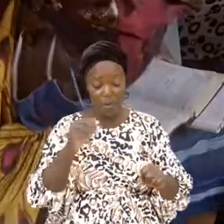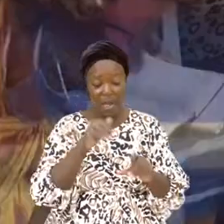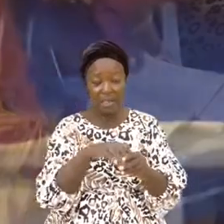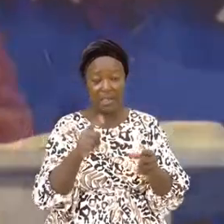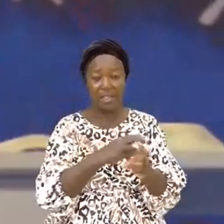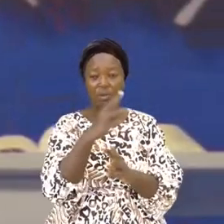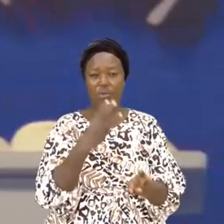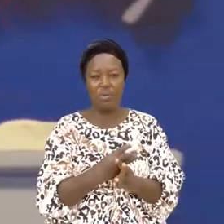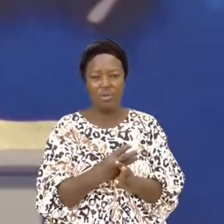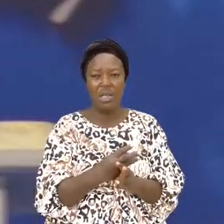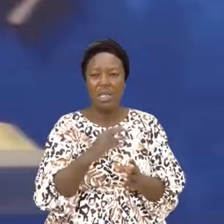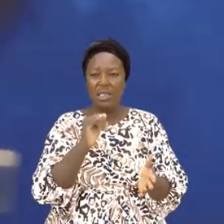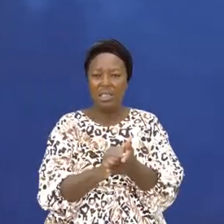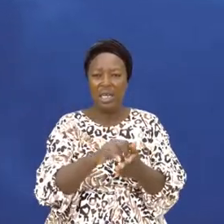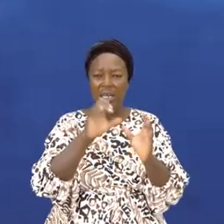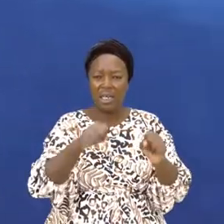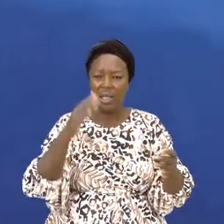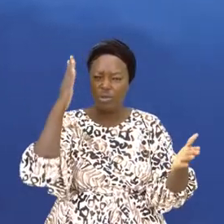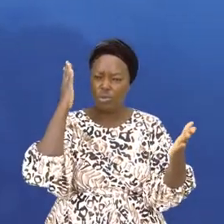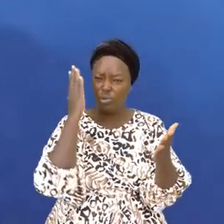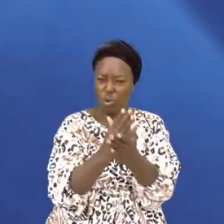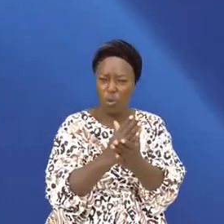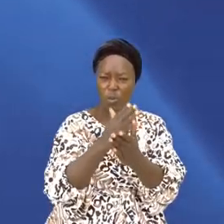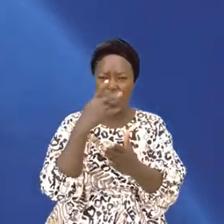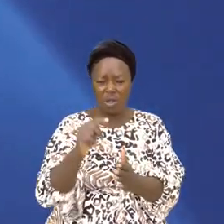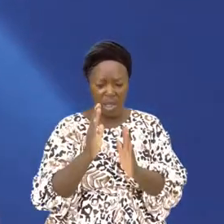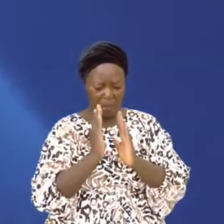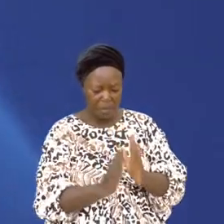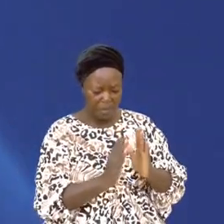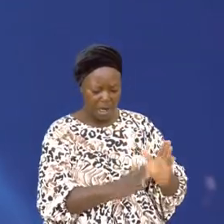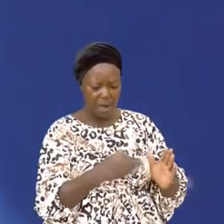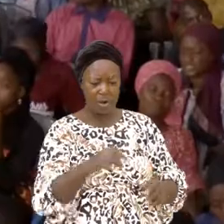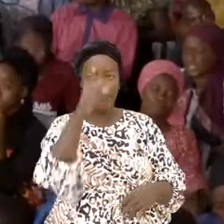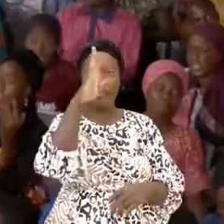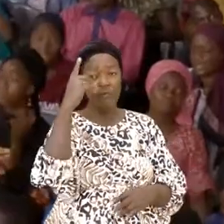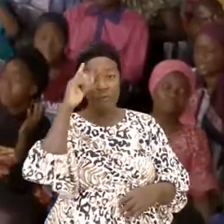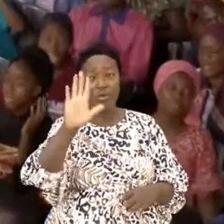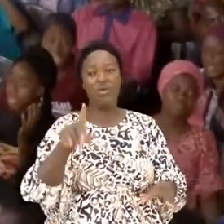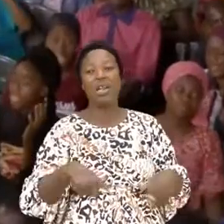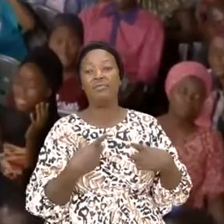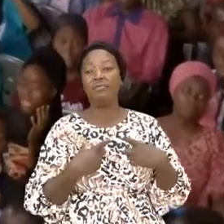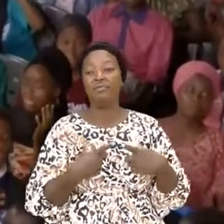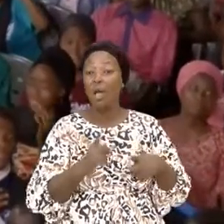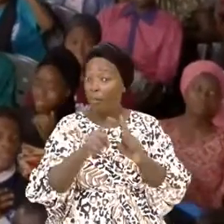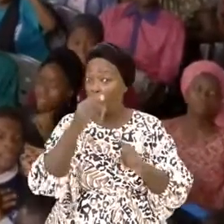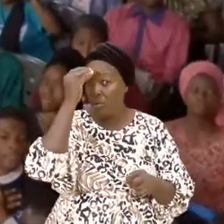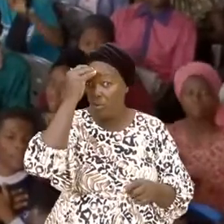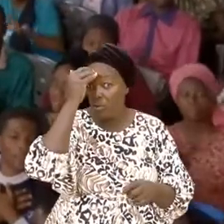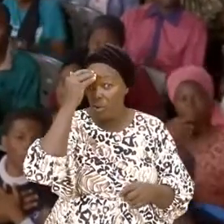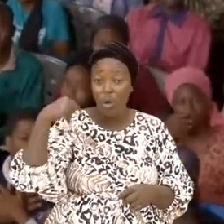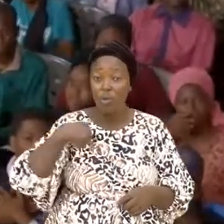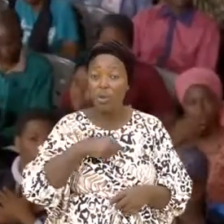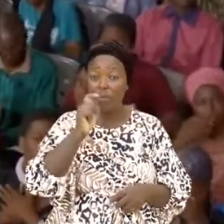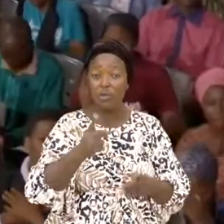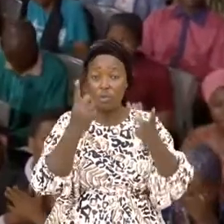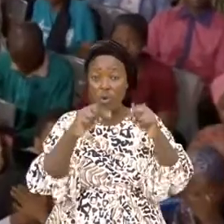world that can stop the plan of God for your life. But you know, you must come to